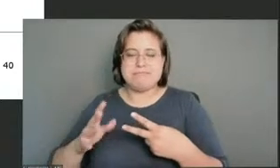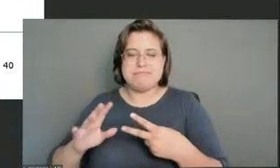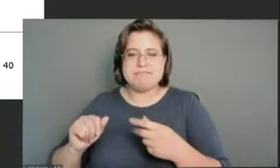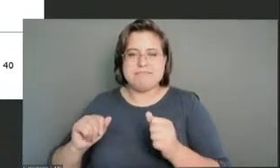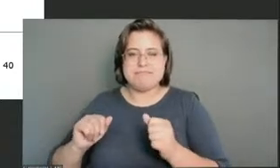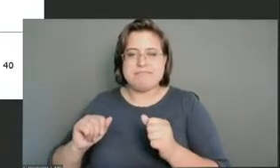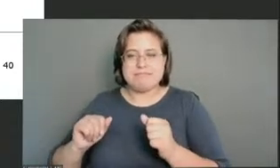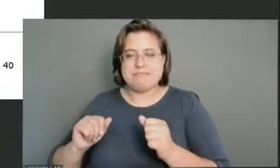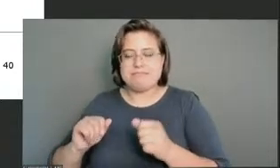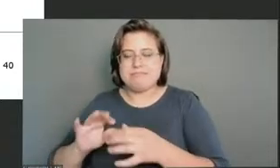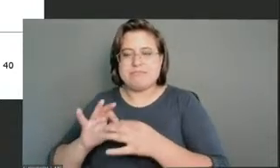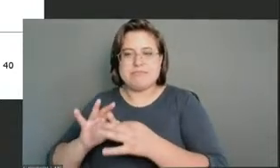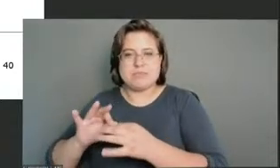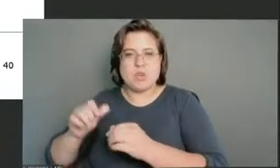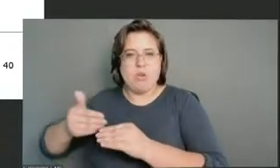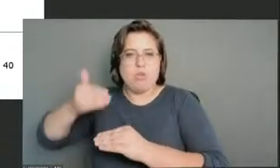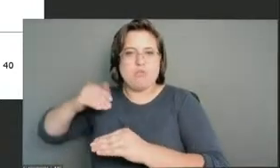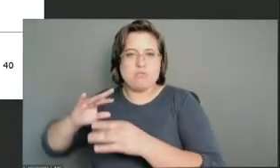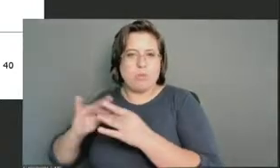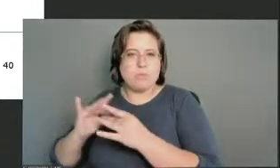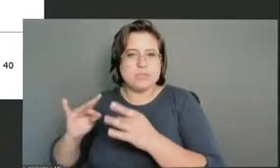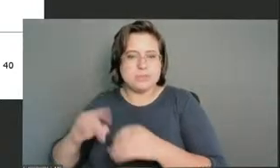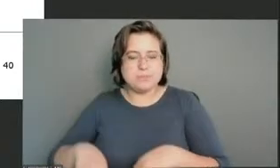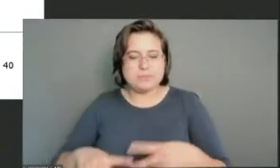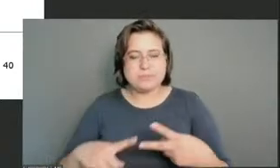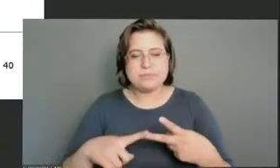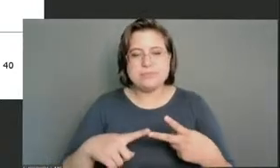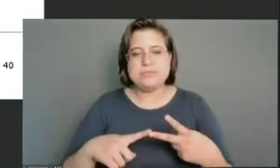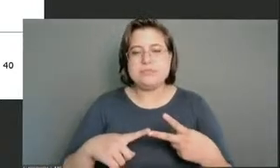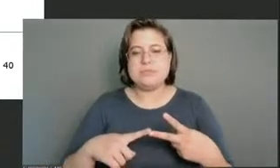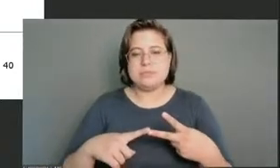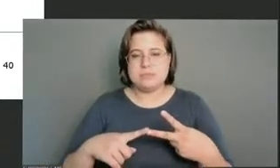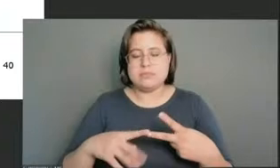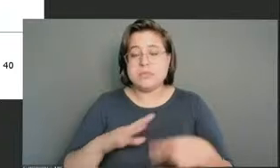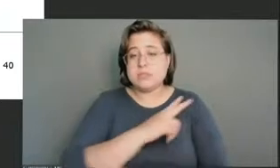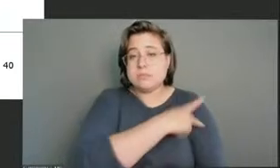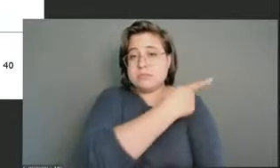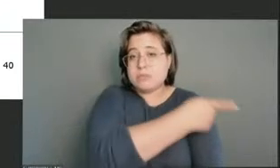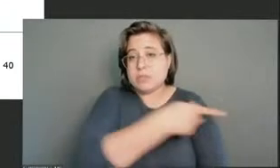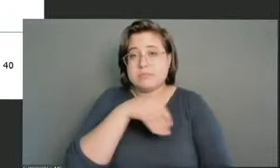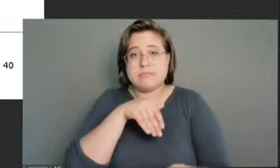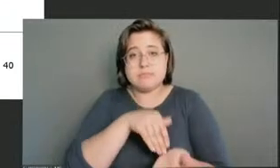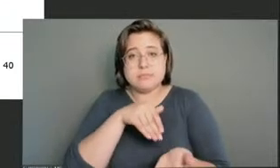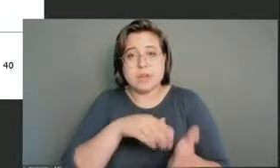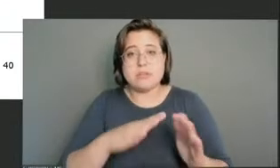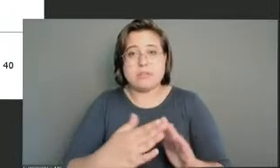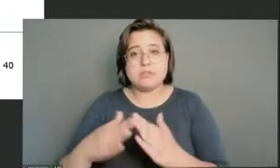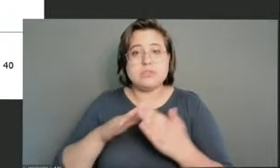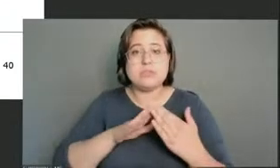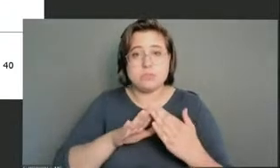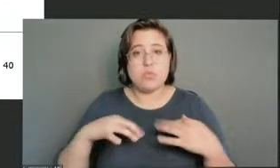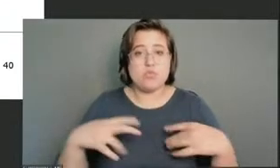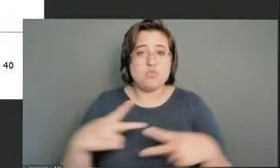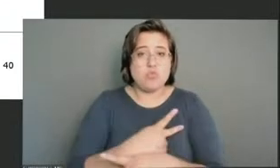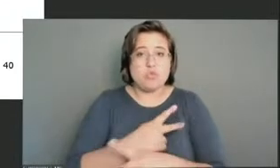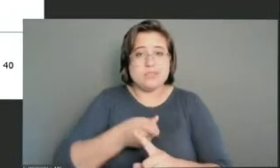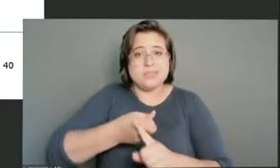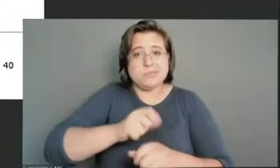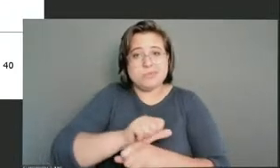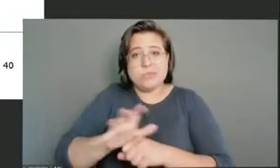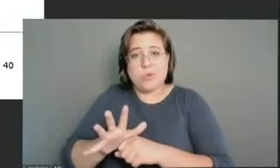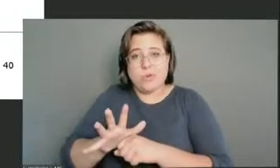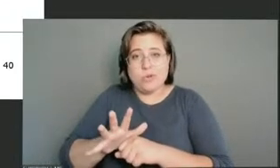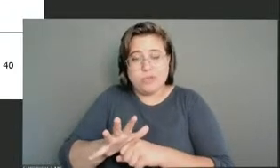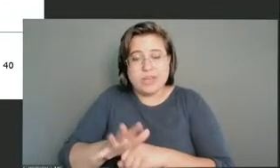force members, we identified that patients, providers, and communities disproportionately affected by long COVID have